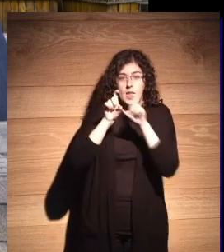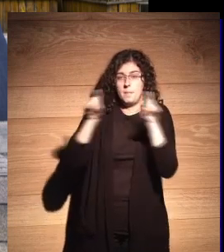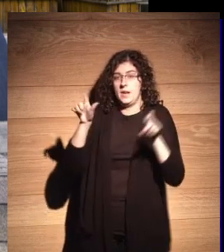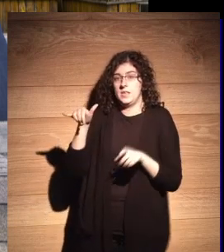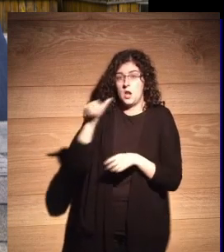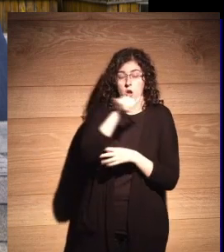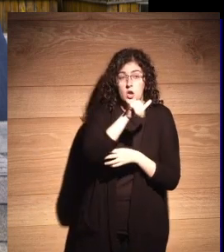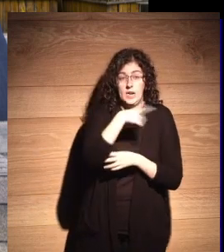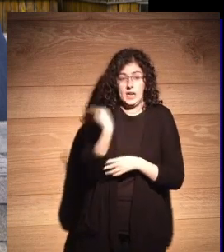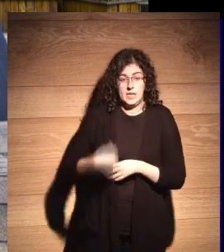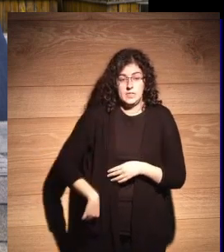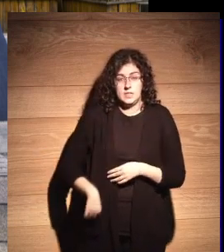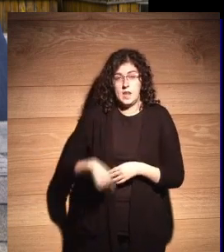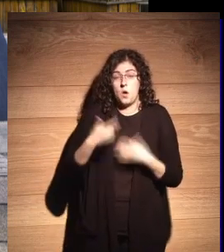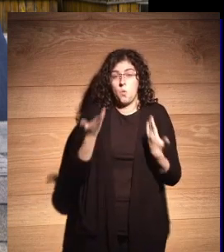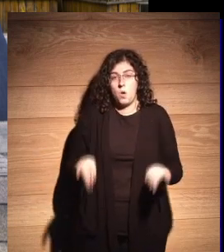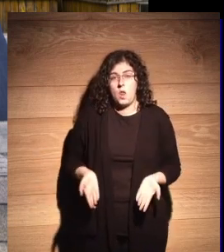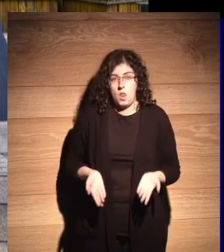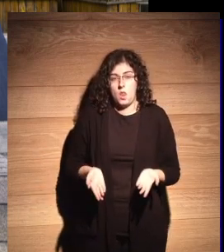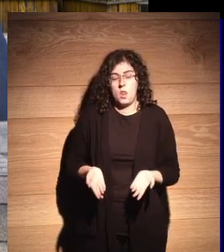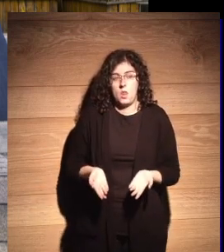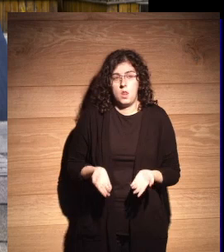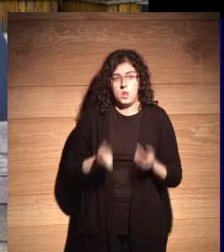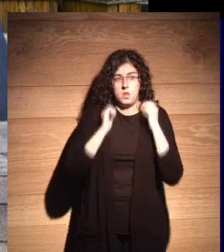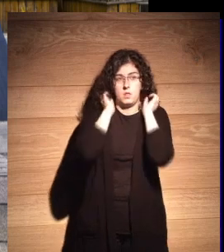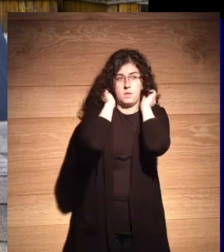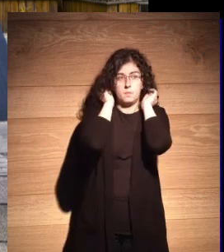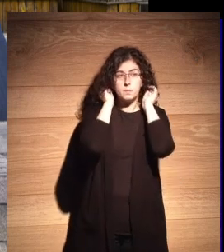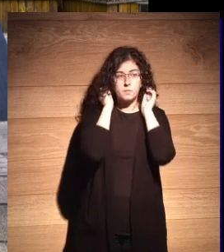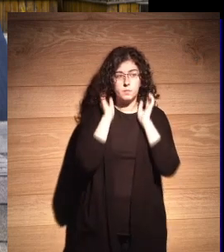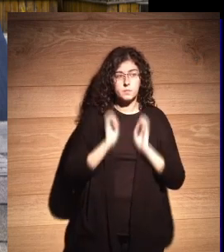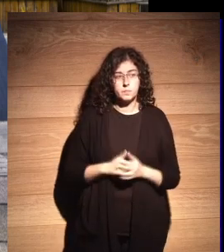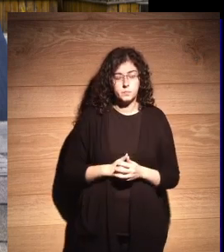in, I think it was the end of August. End of August. Yeah.